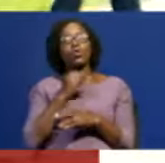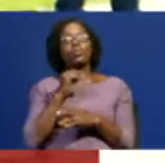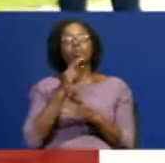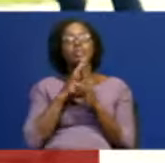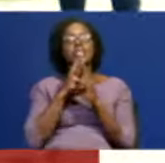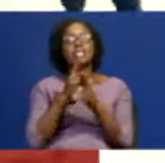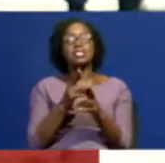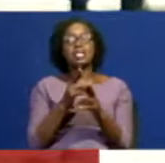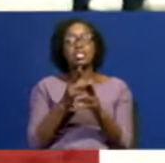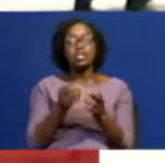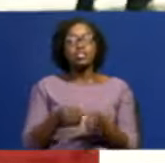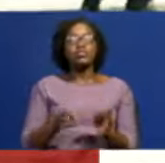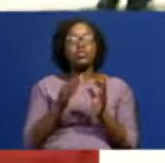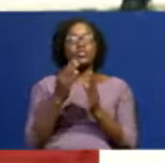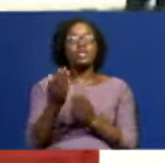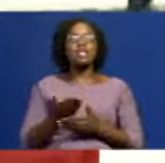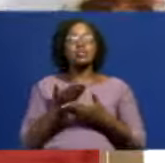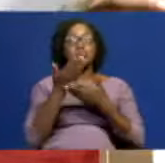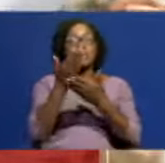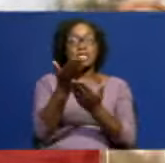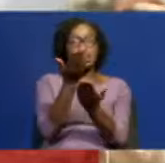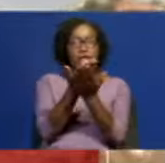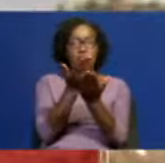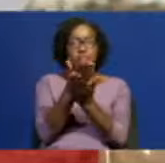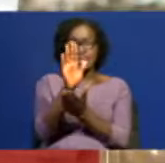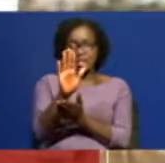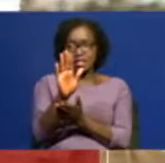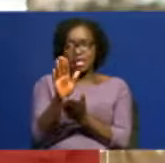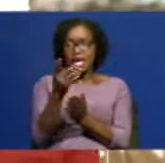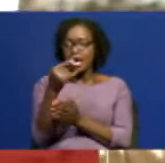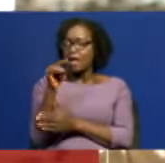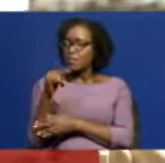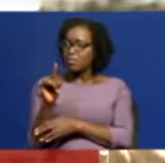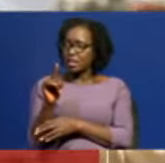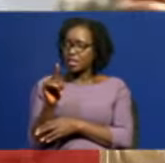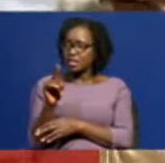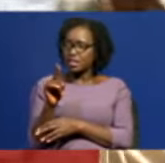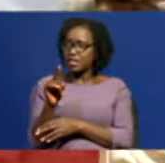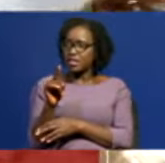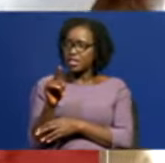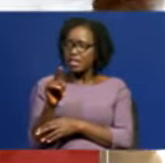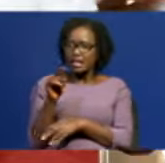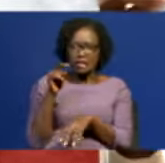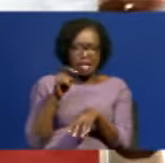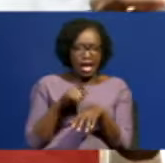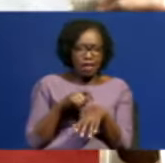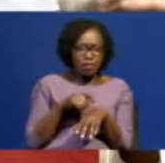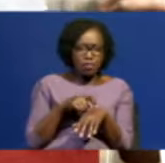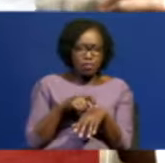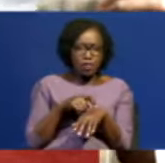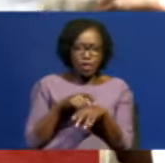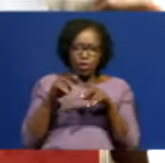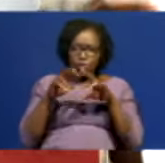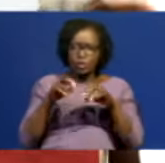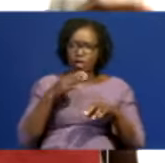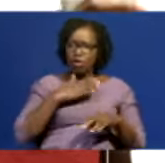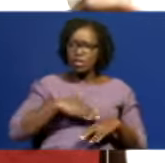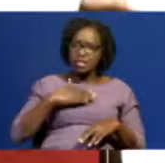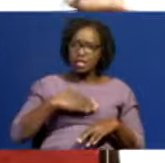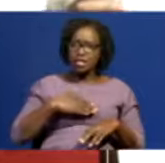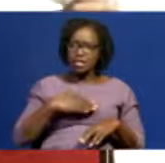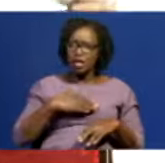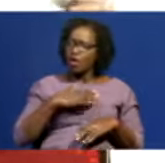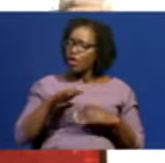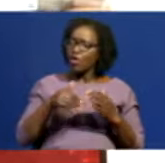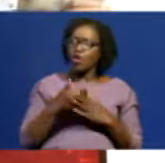results to officially present their appeals. The issue of marks, we noticed when we checked on science,